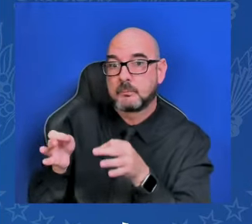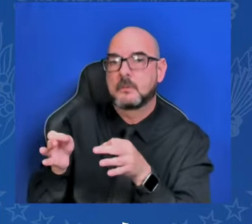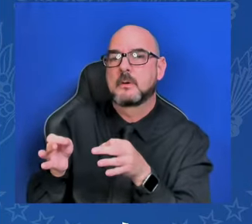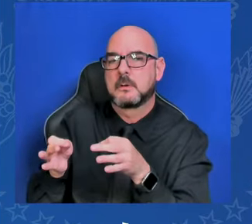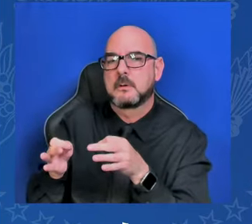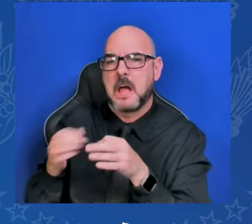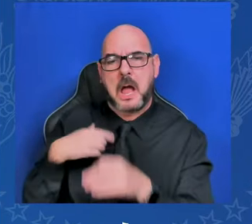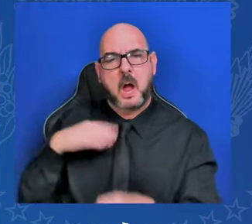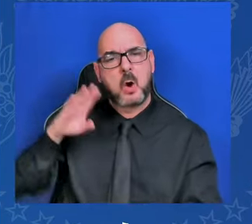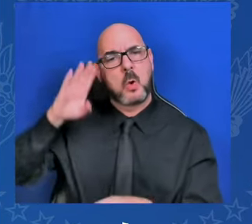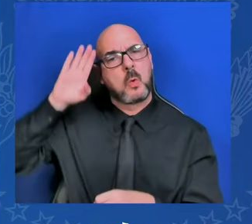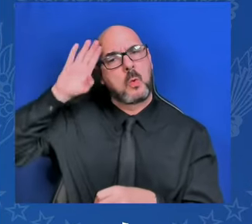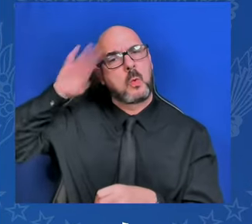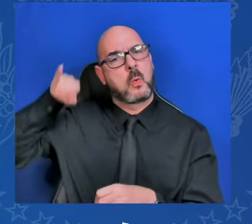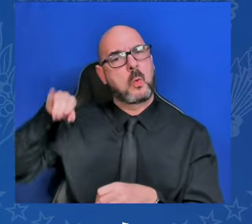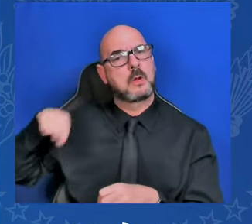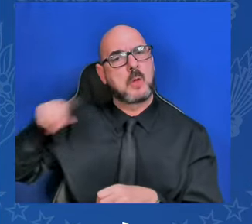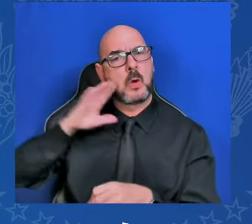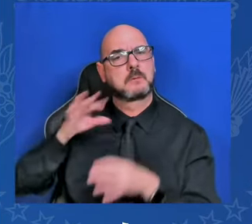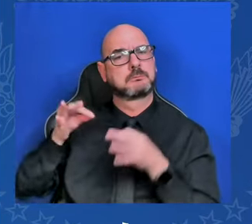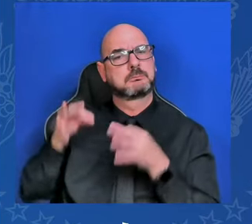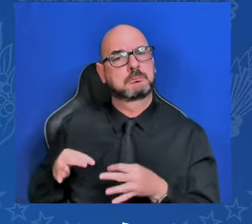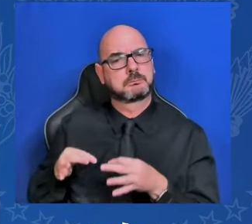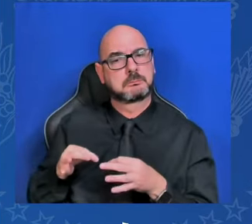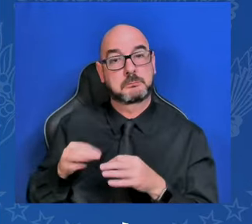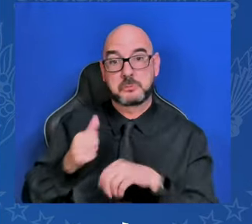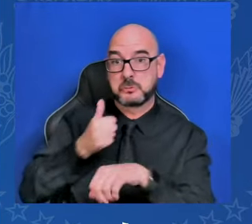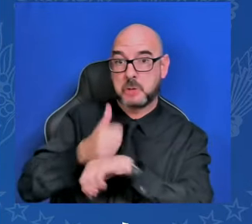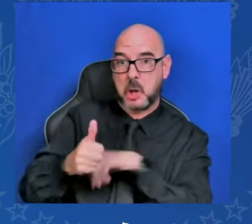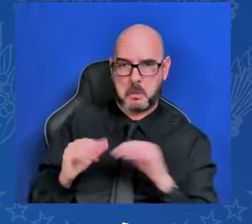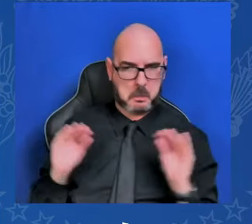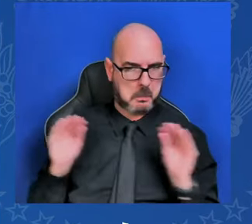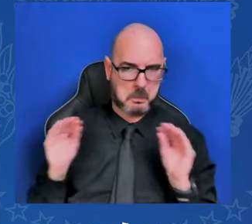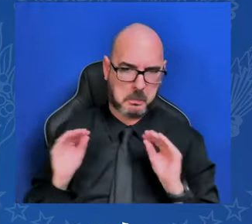no charges should be brought in this case.